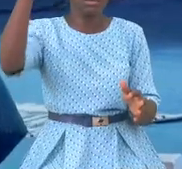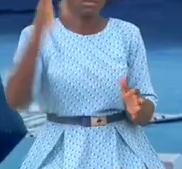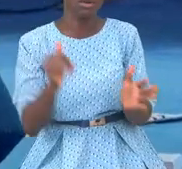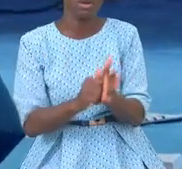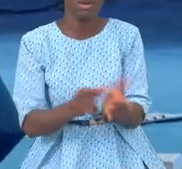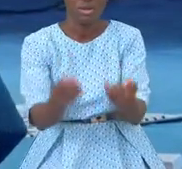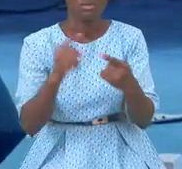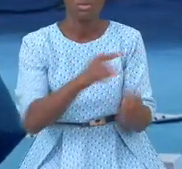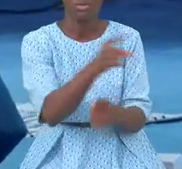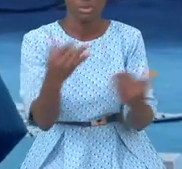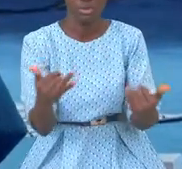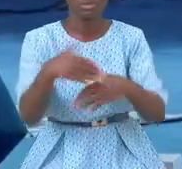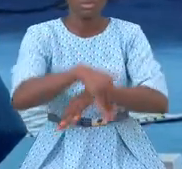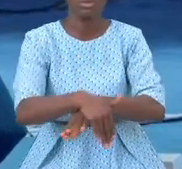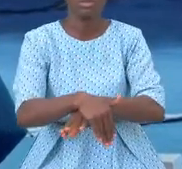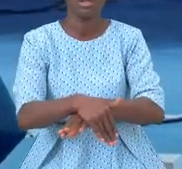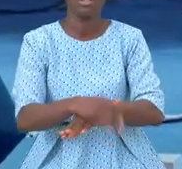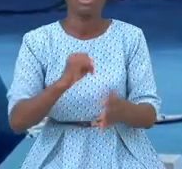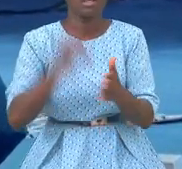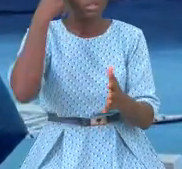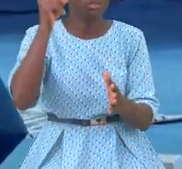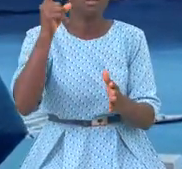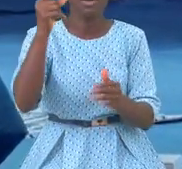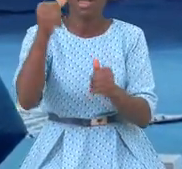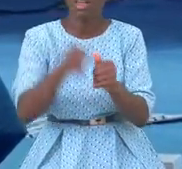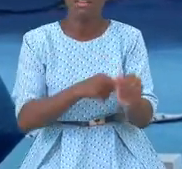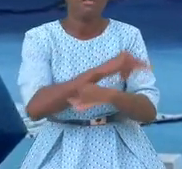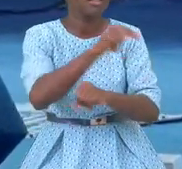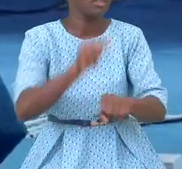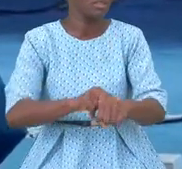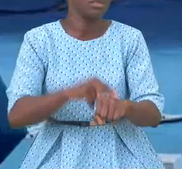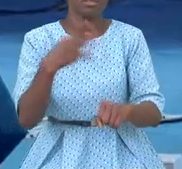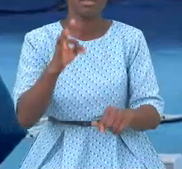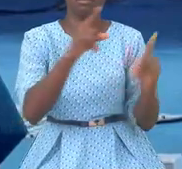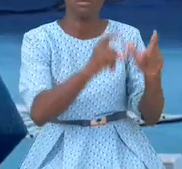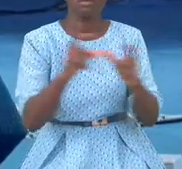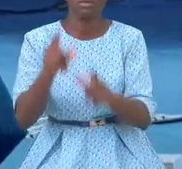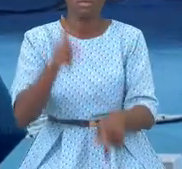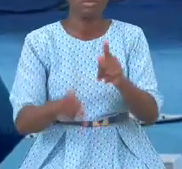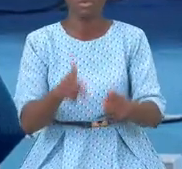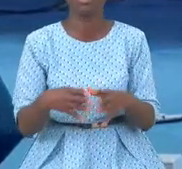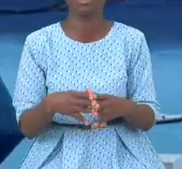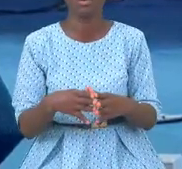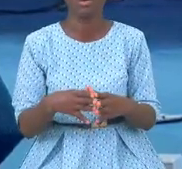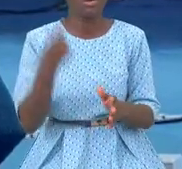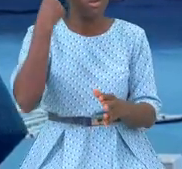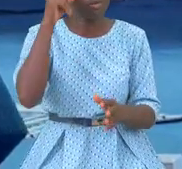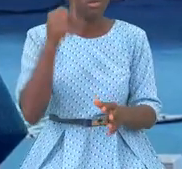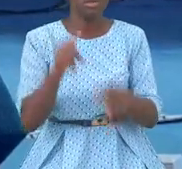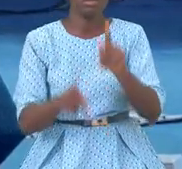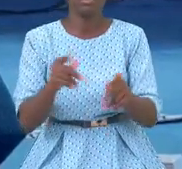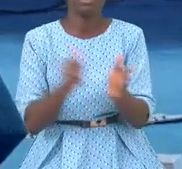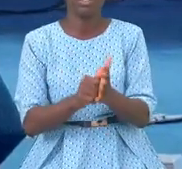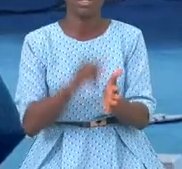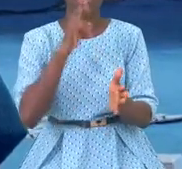Gentile nation, for the people that were the descendants directly of Abraham, Abraham, and for the people that grew up